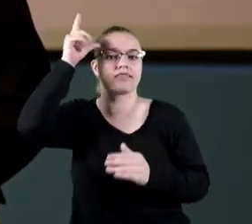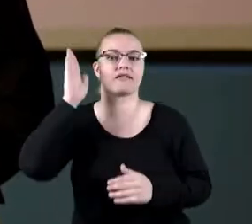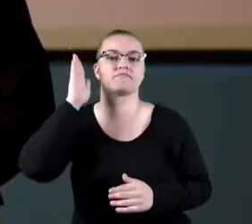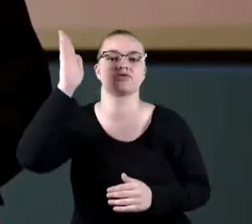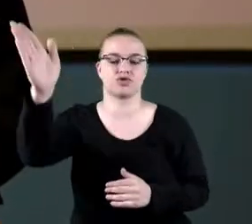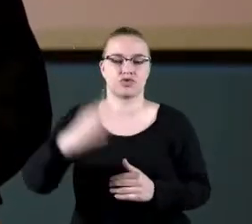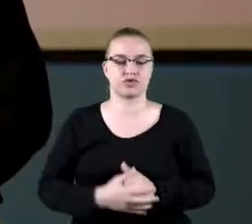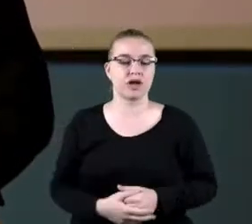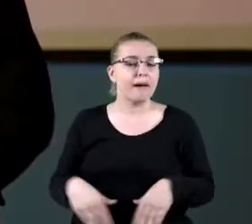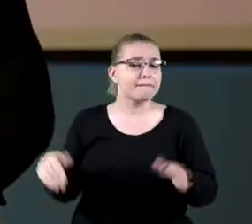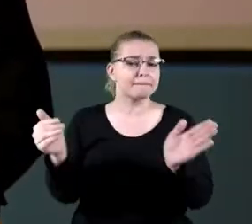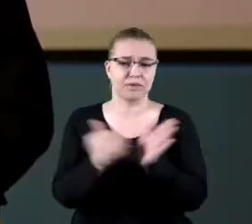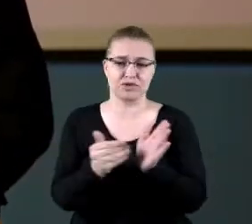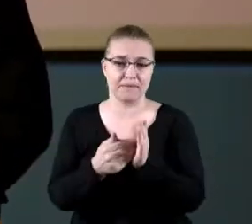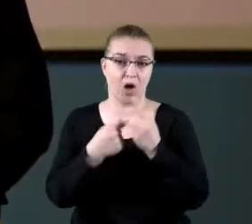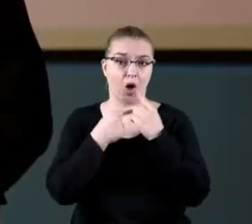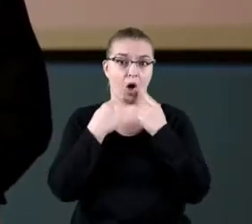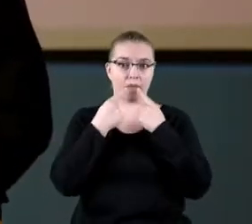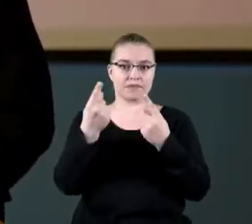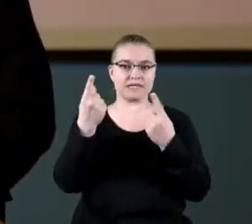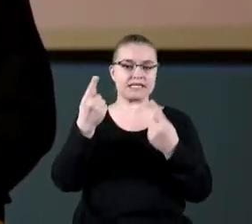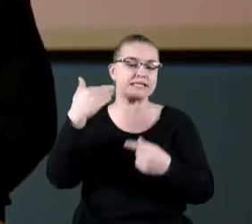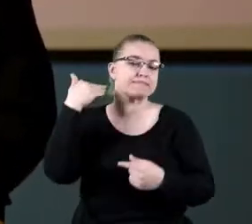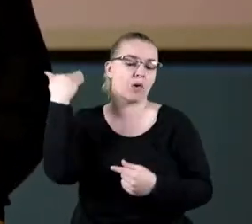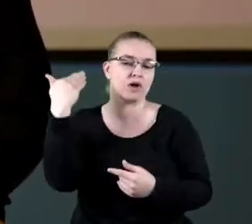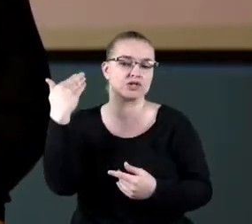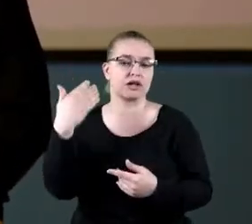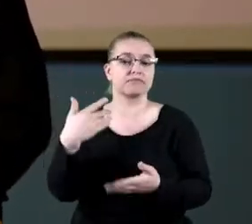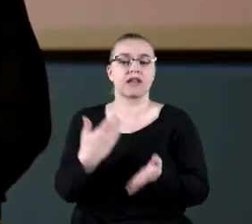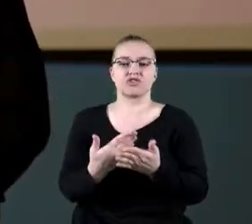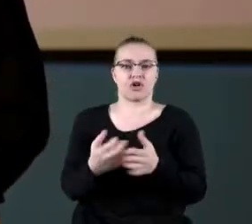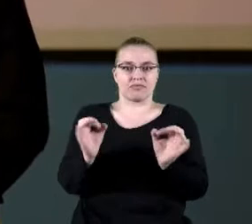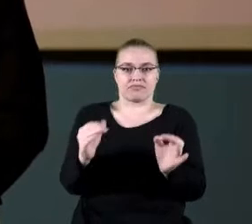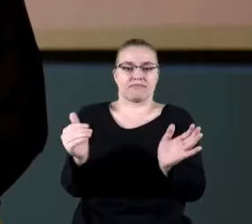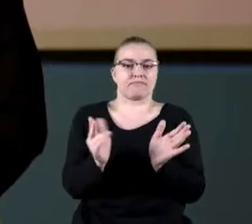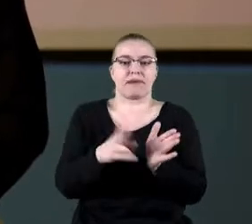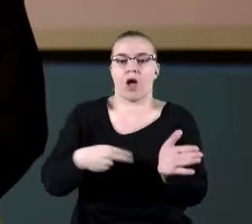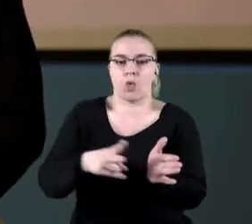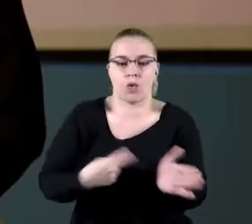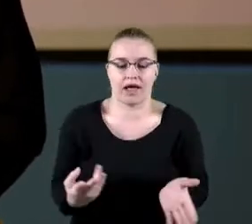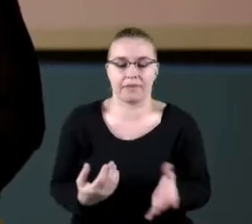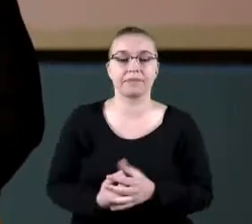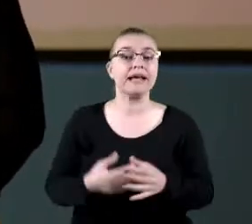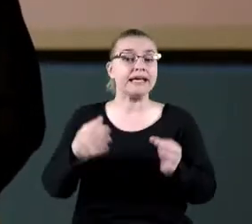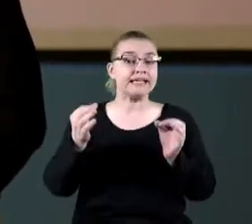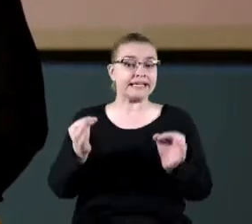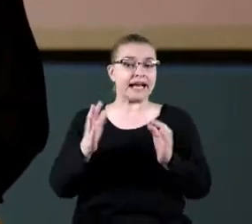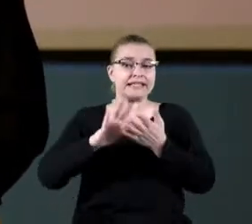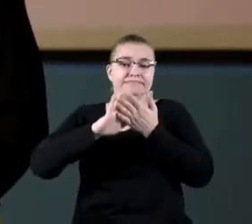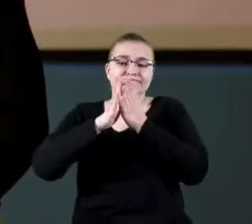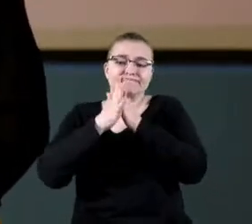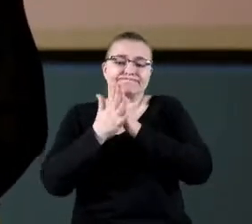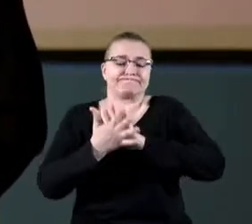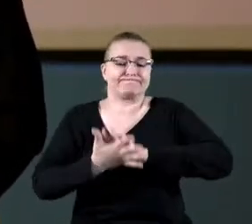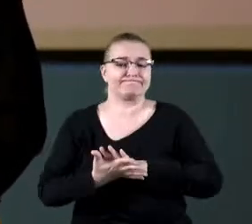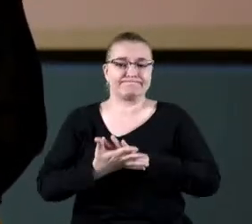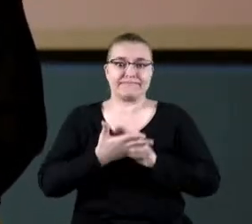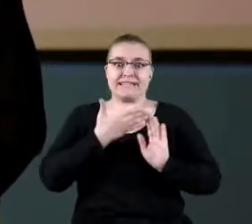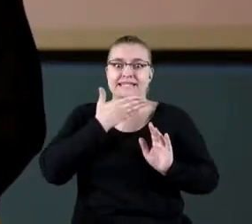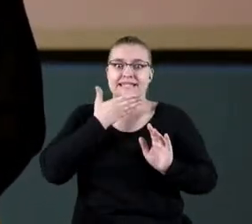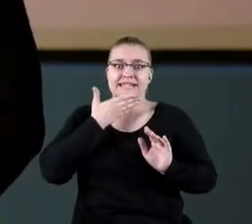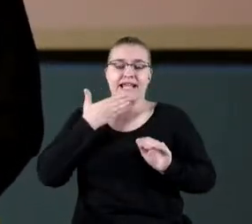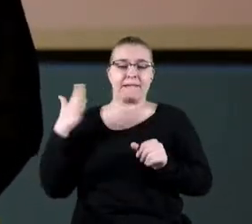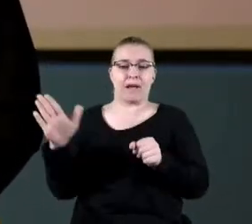are often missing at all levels, and just transition is not a form of compensation, but a